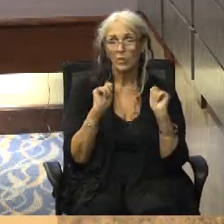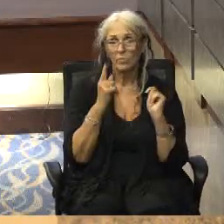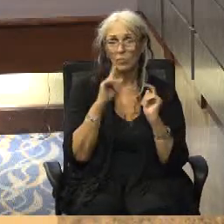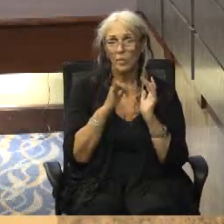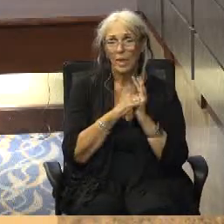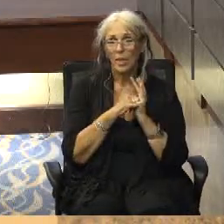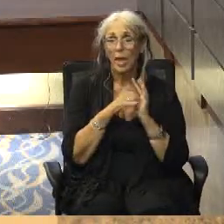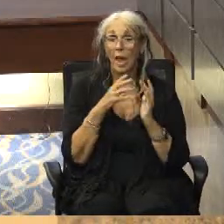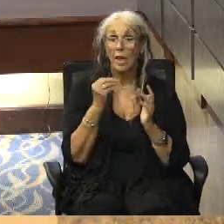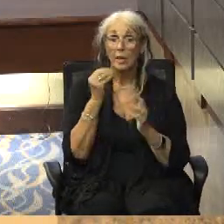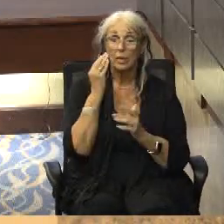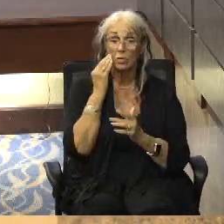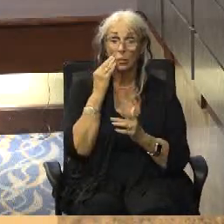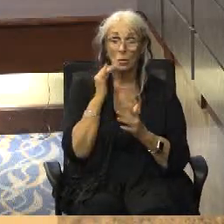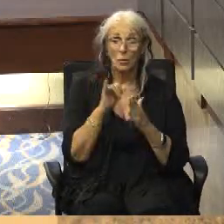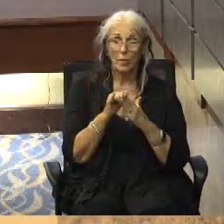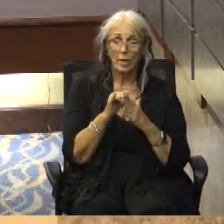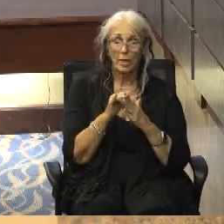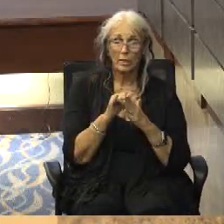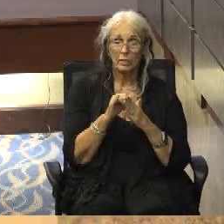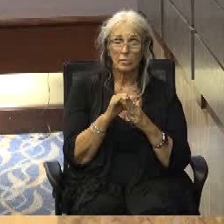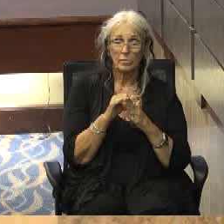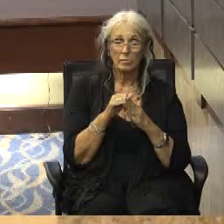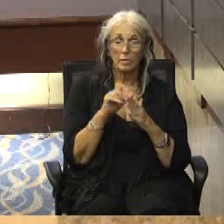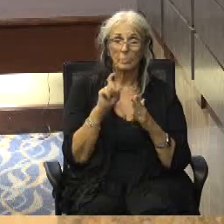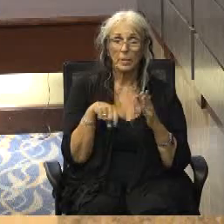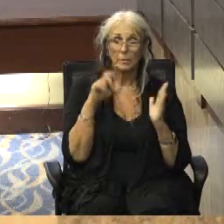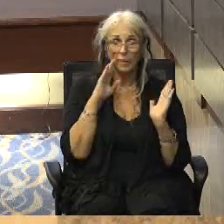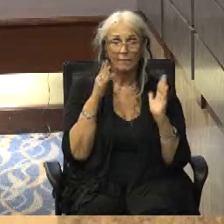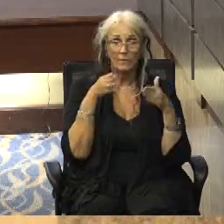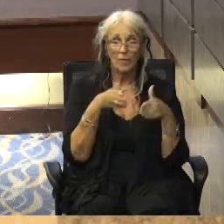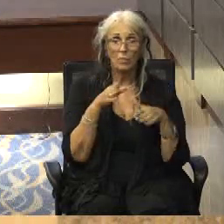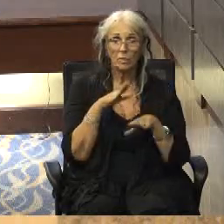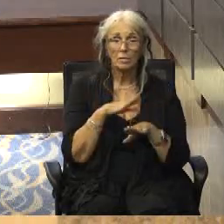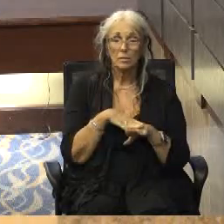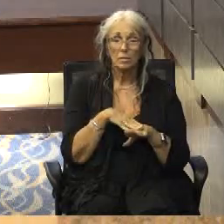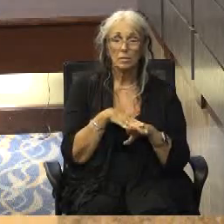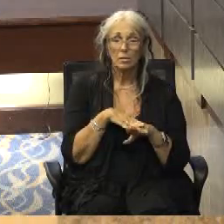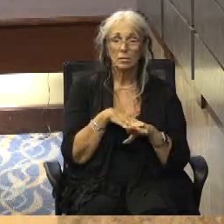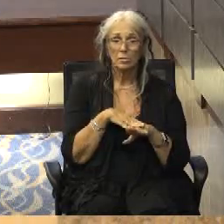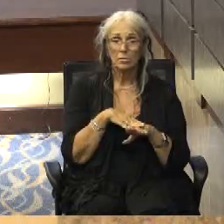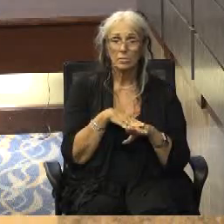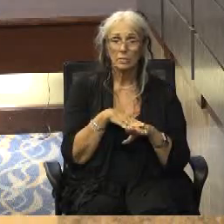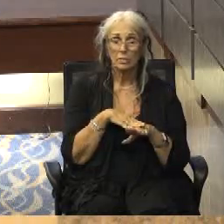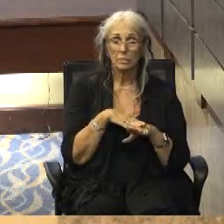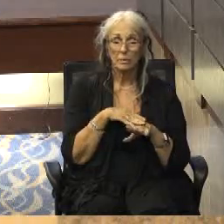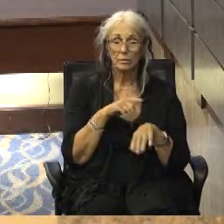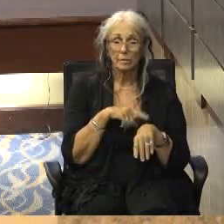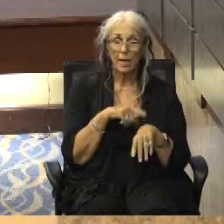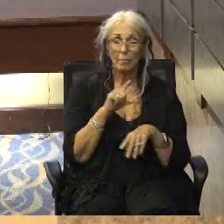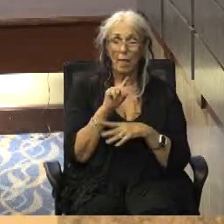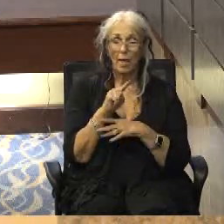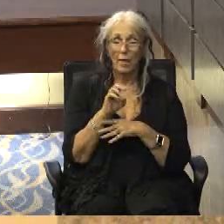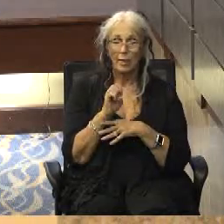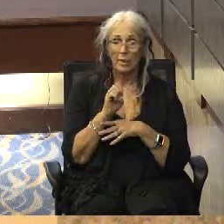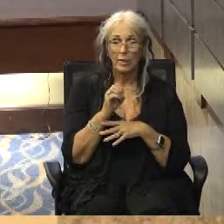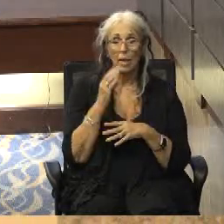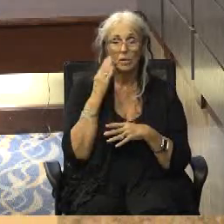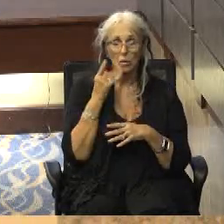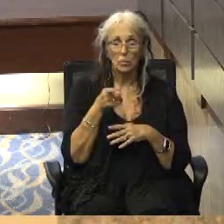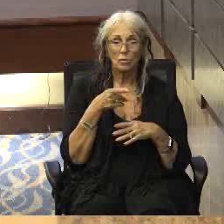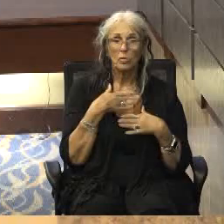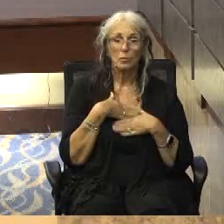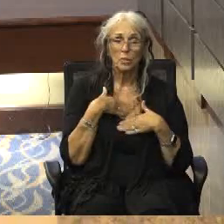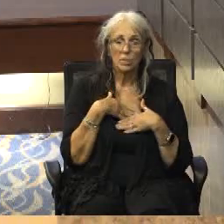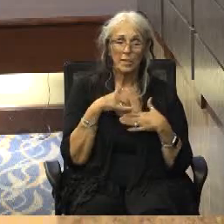And I know that we are got to be laser focused on the timeline and the expenditures. I know you guys are, and I appreciate it.